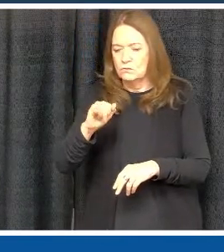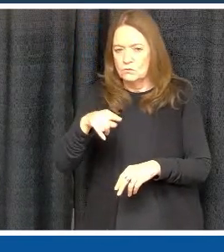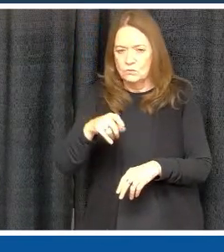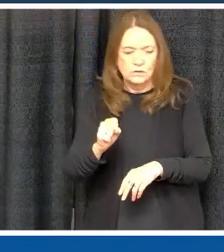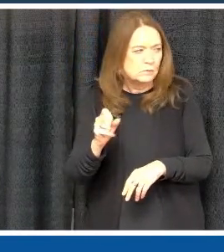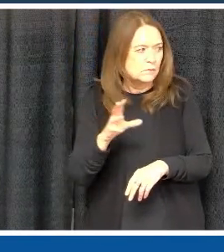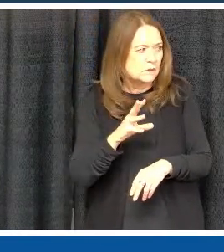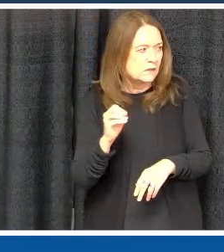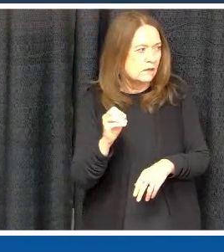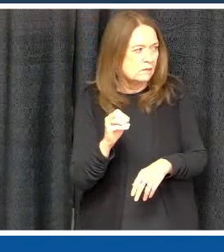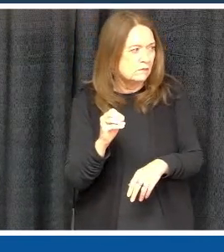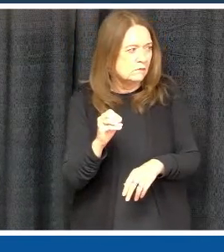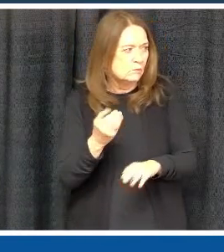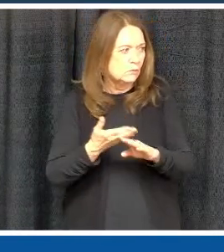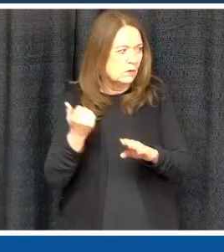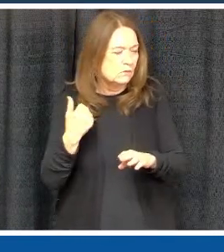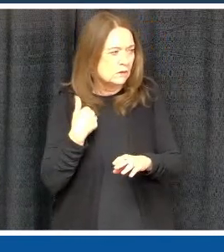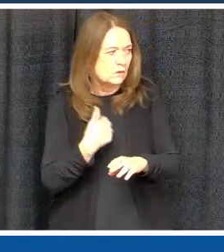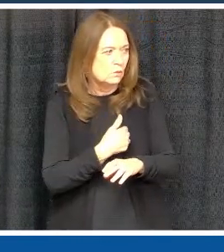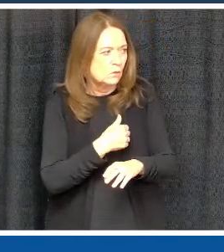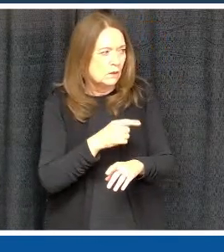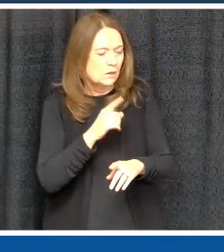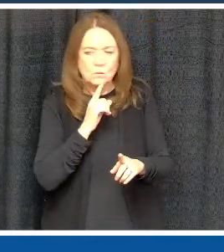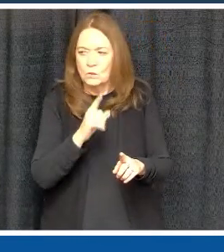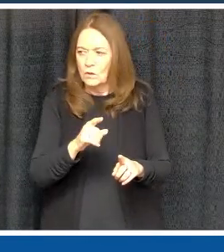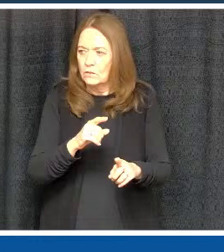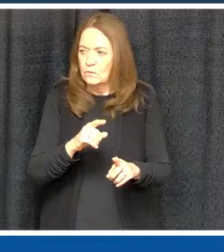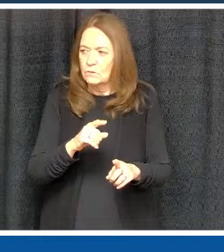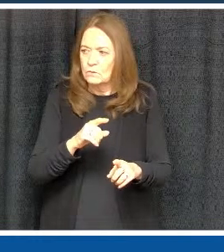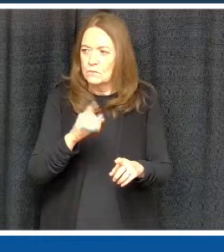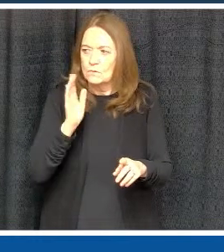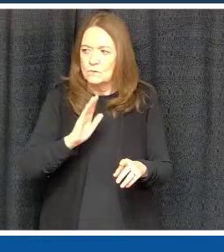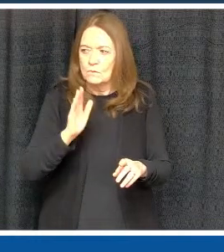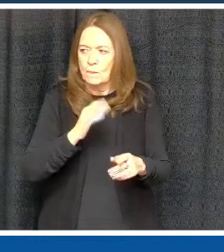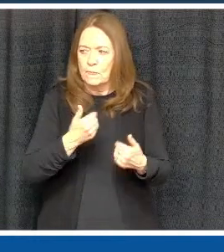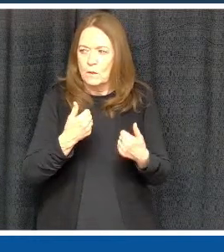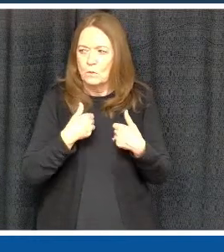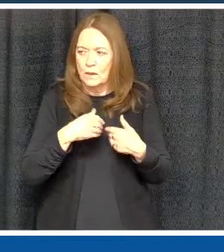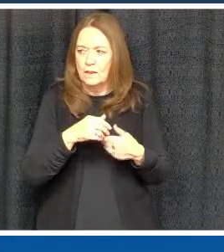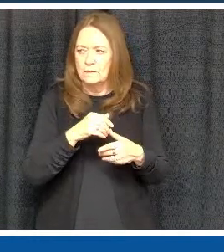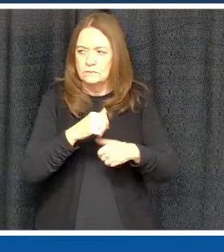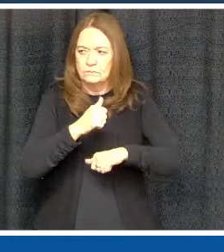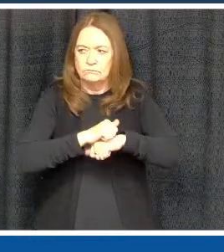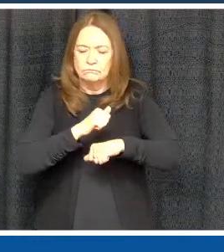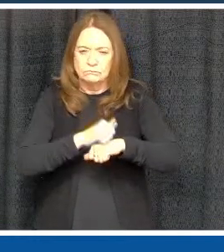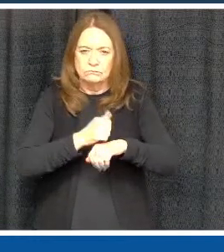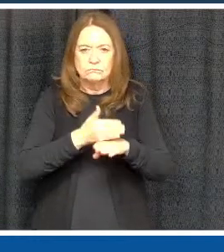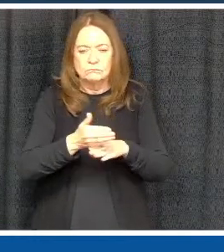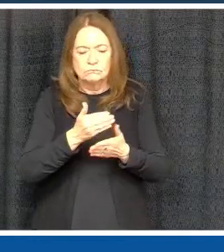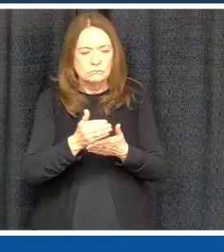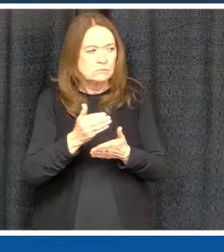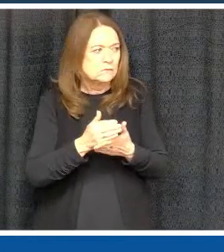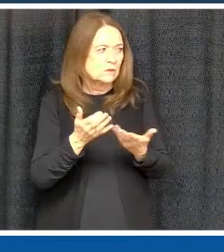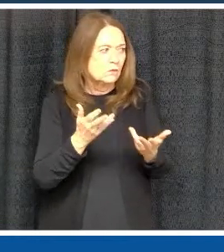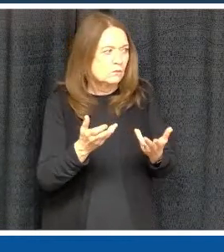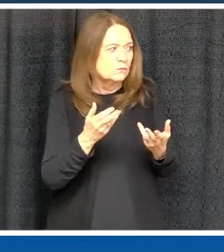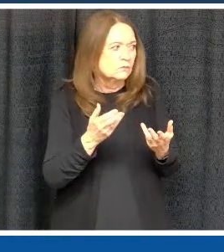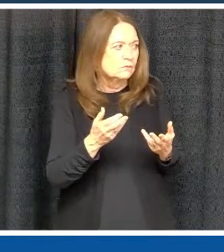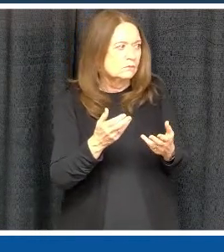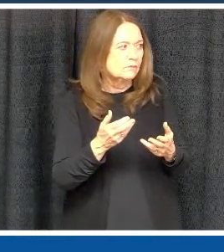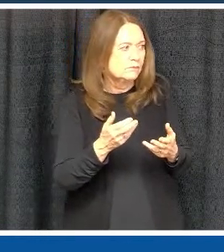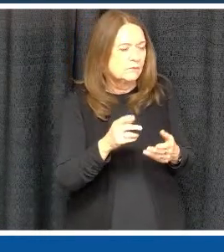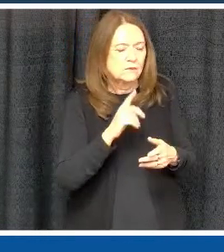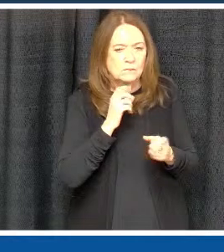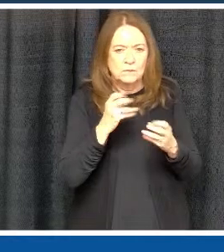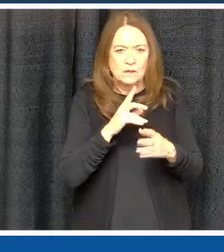where previously we were at edge of asphalt. So there's a lot of moving parts with that, a lot of projects that the city council has